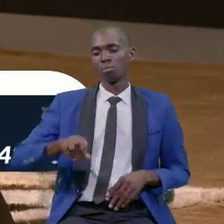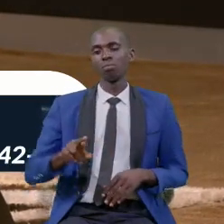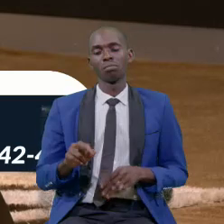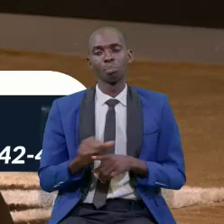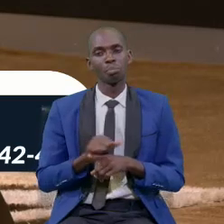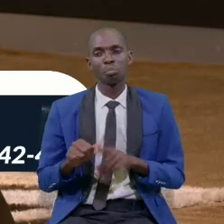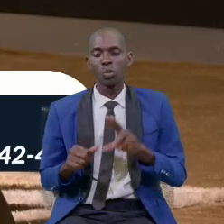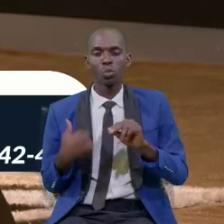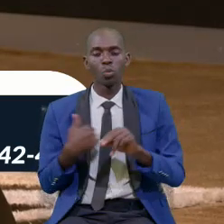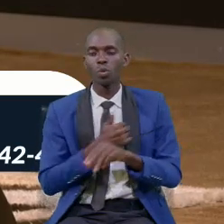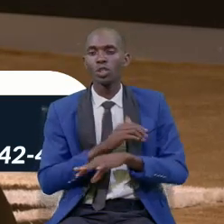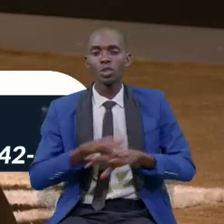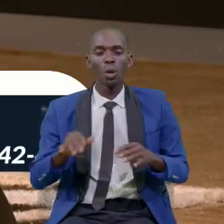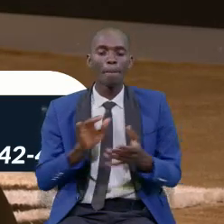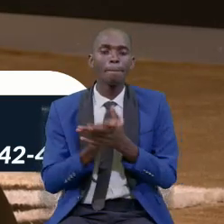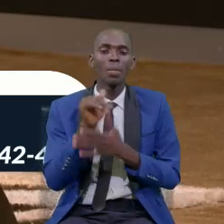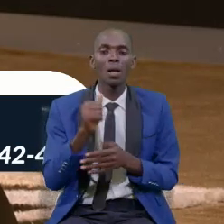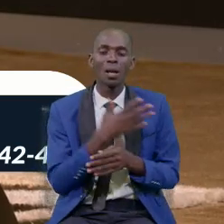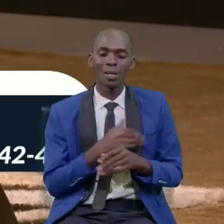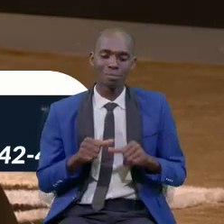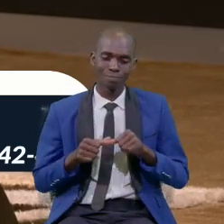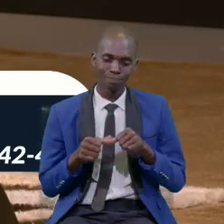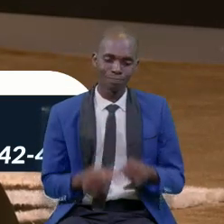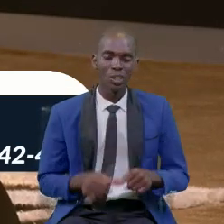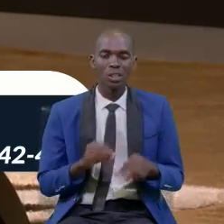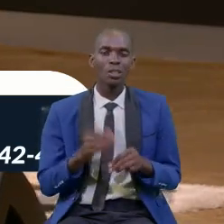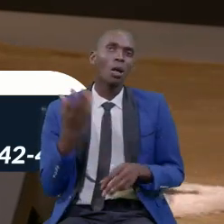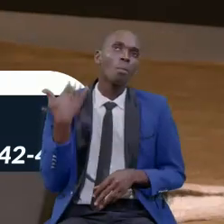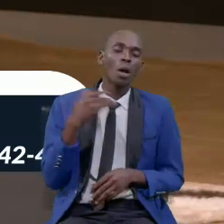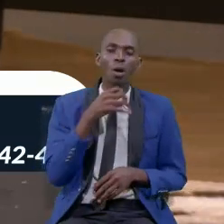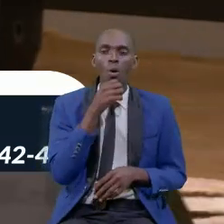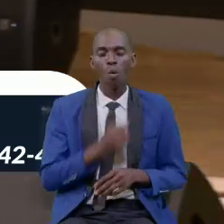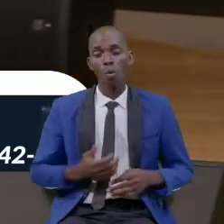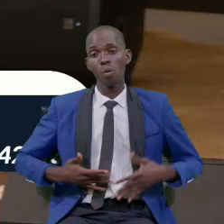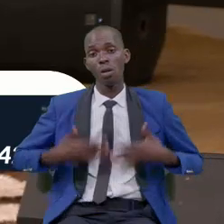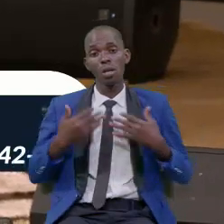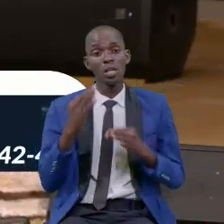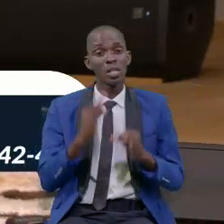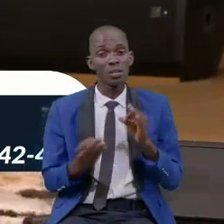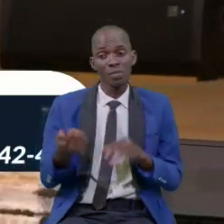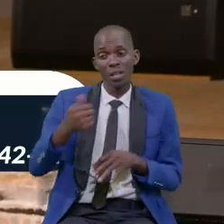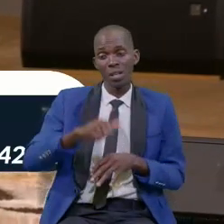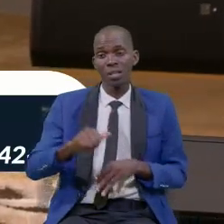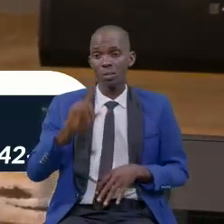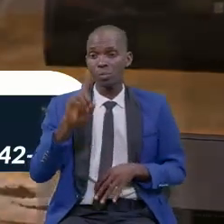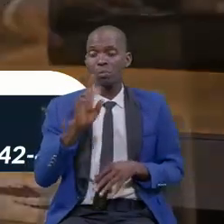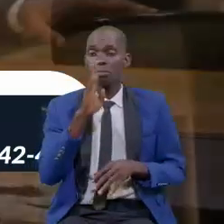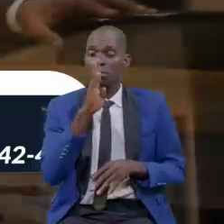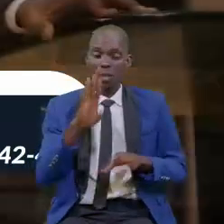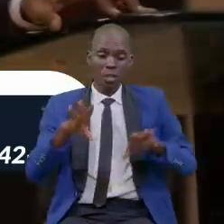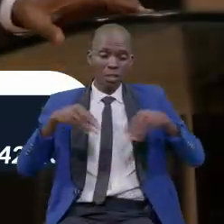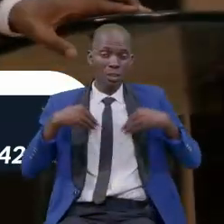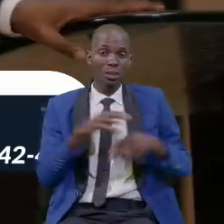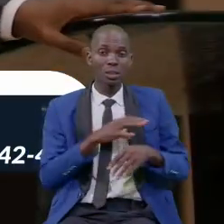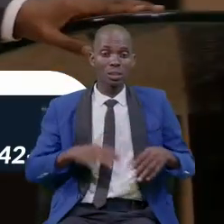and remain in the past old life. If any man be in Christ, he is a new